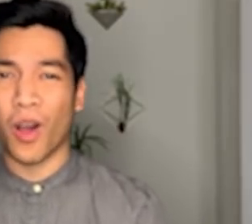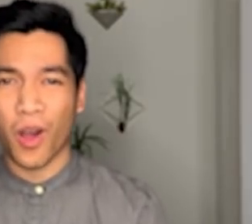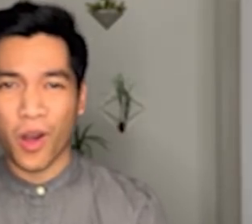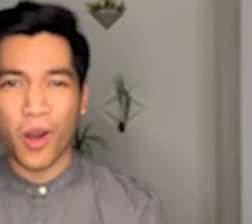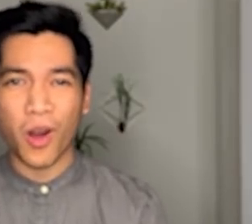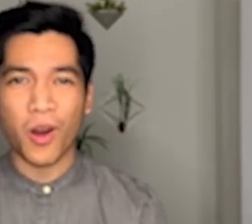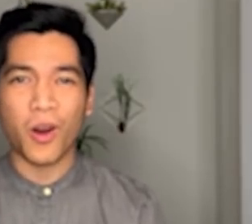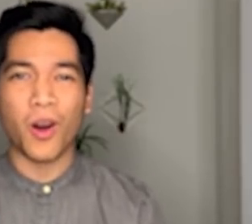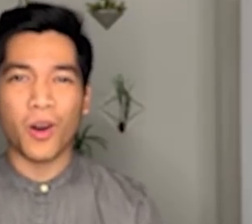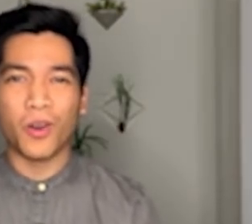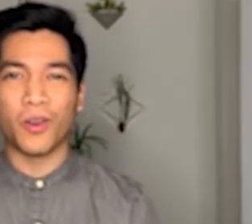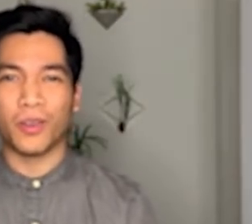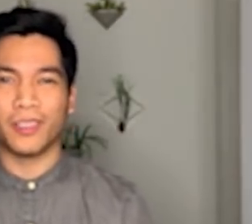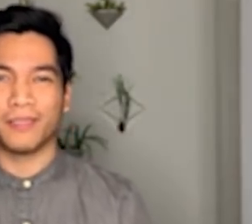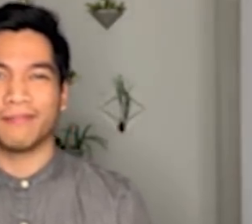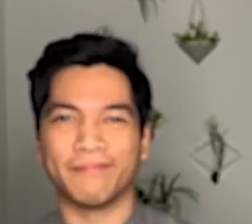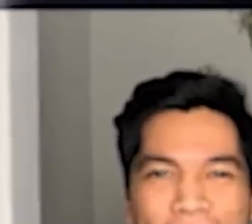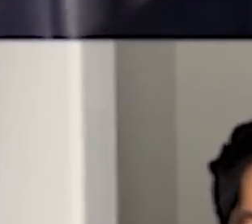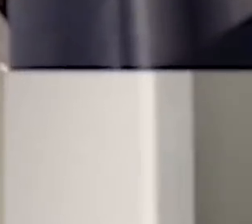CFO,